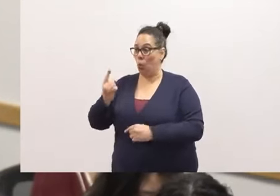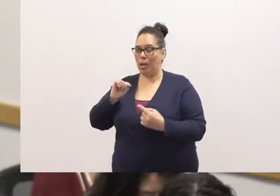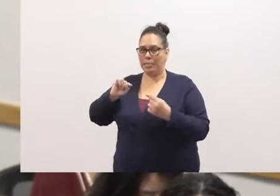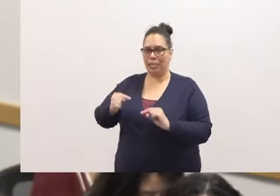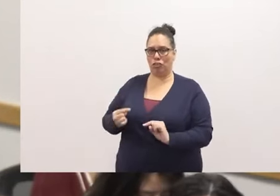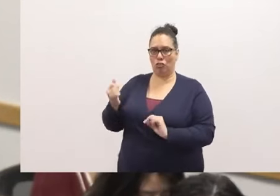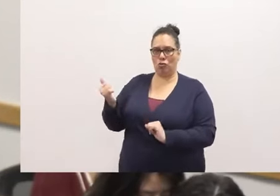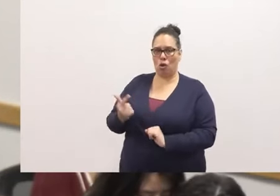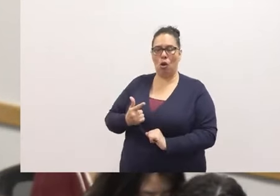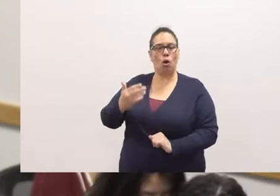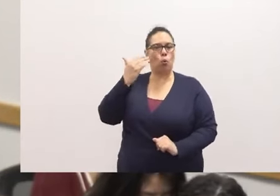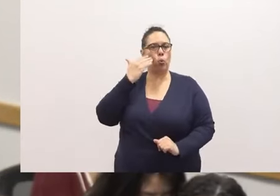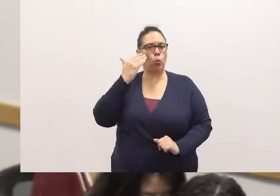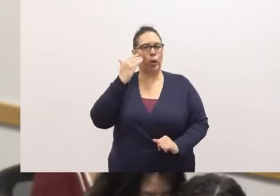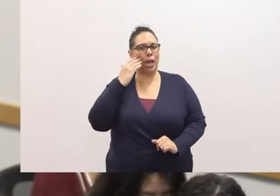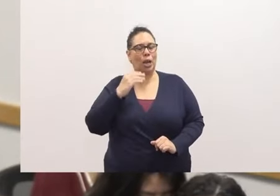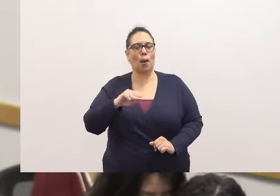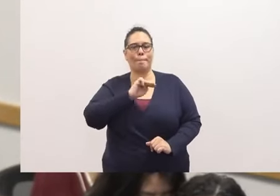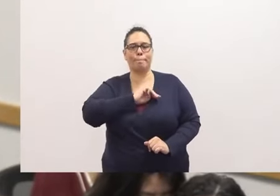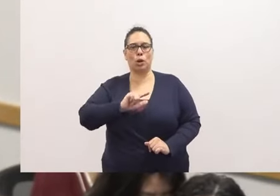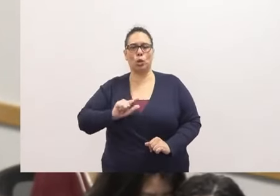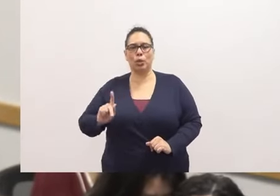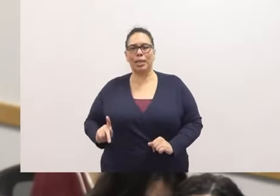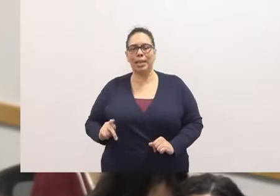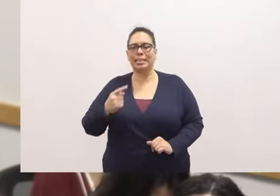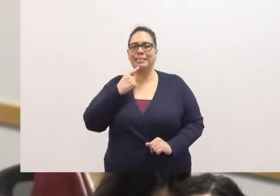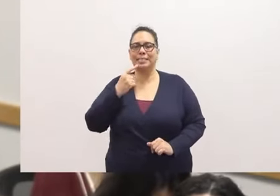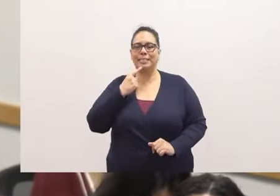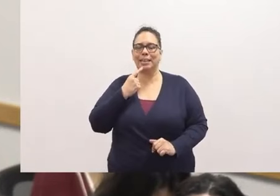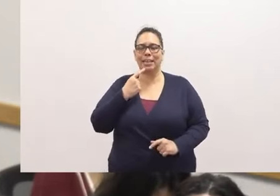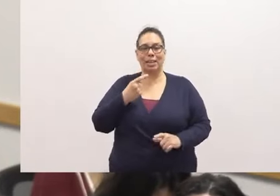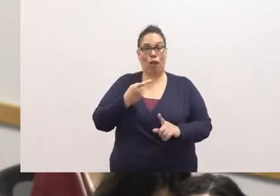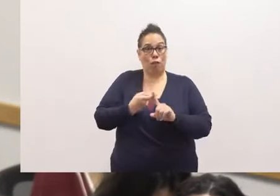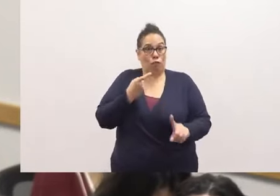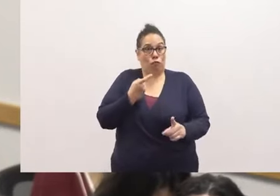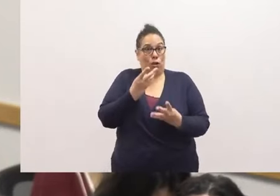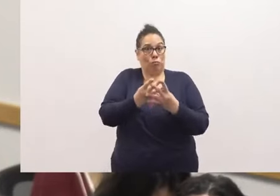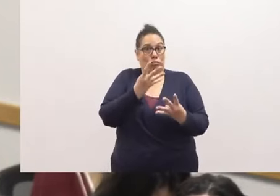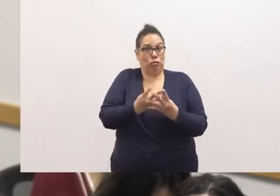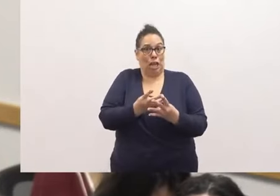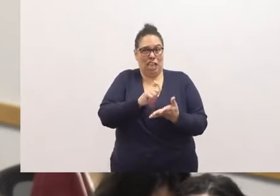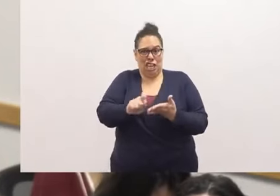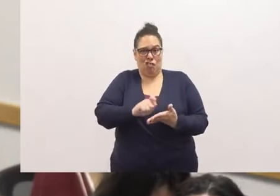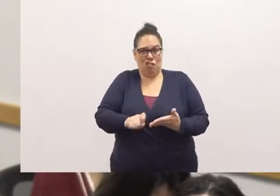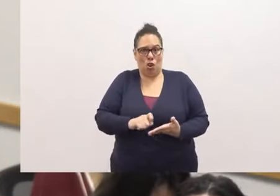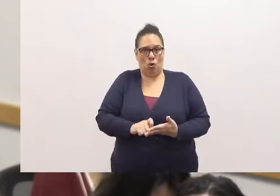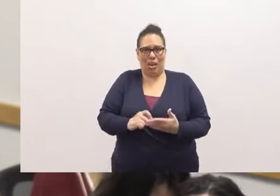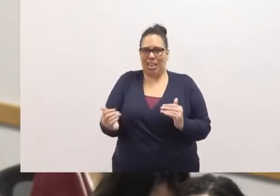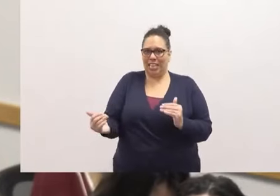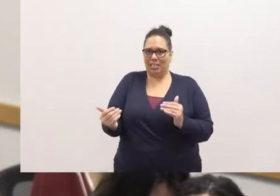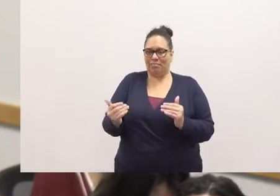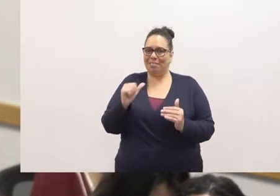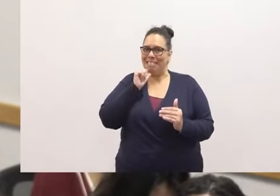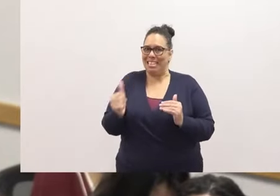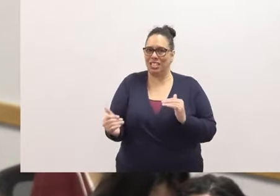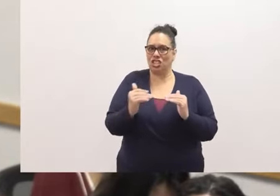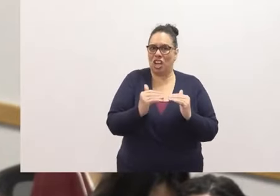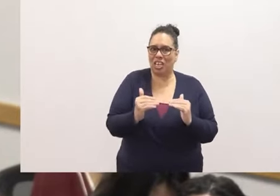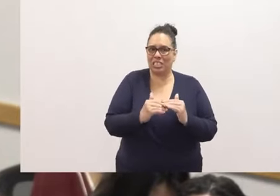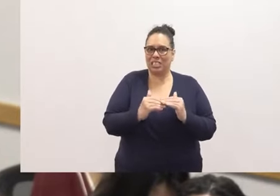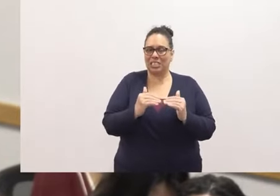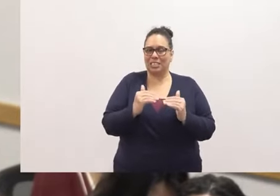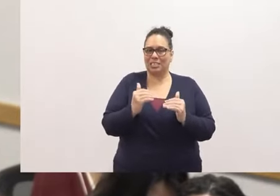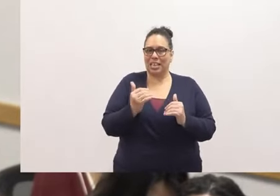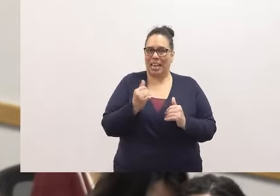King wrote from the Birmingham jail, injustice anywhere is a threat to justice everywhere. Lastly, the discomfort of